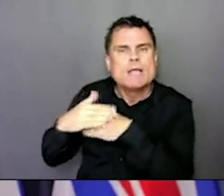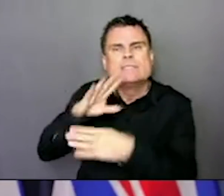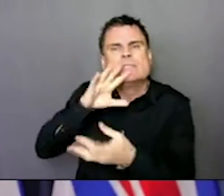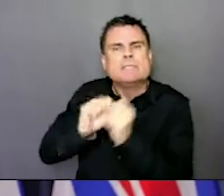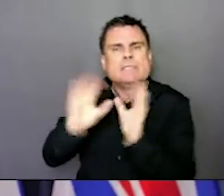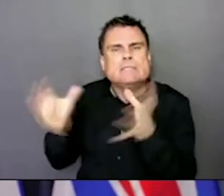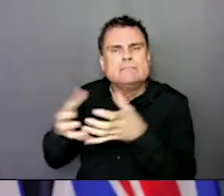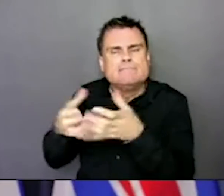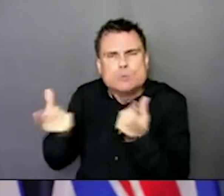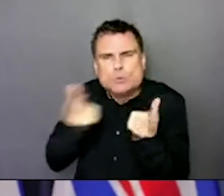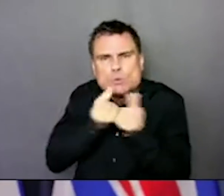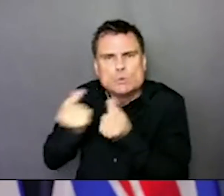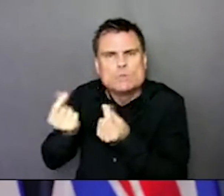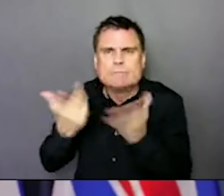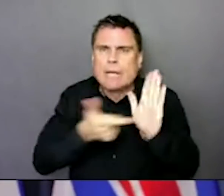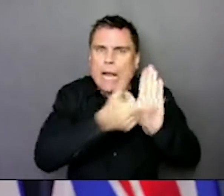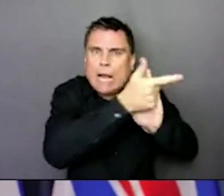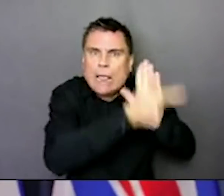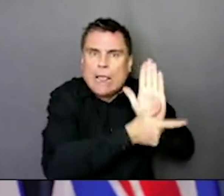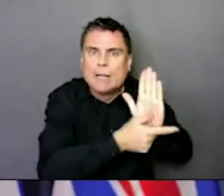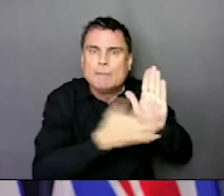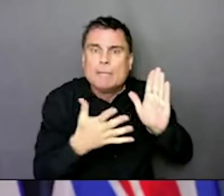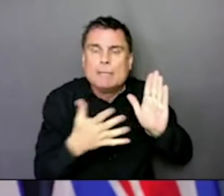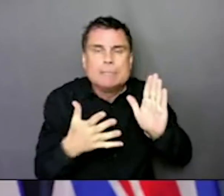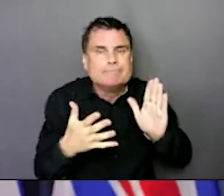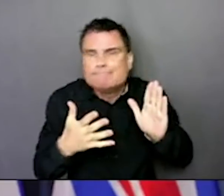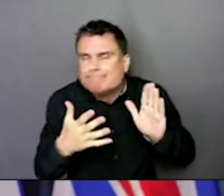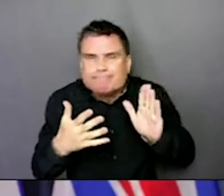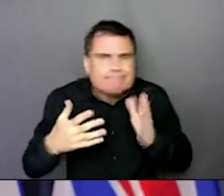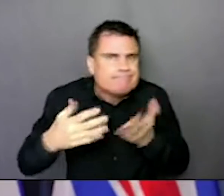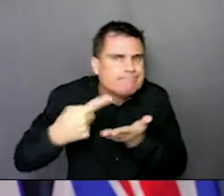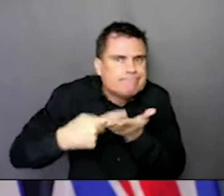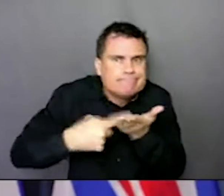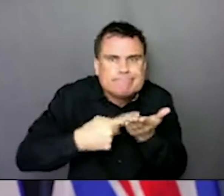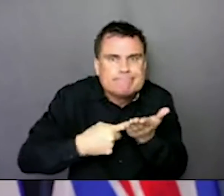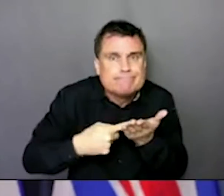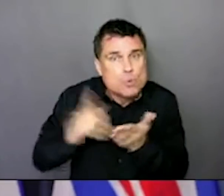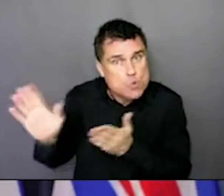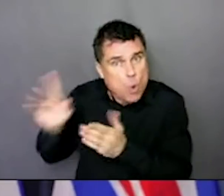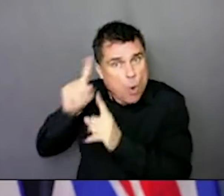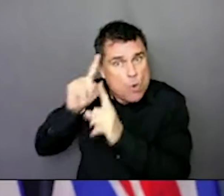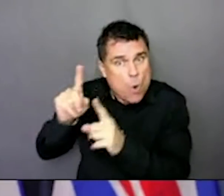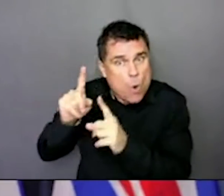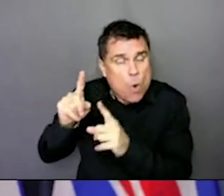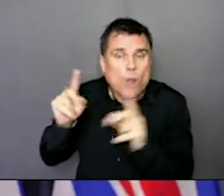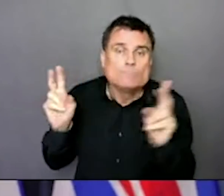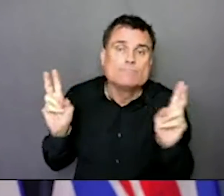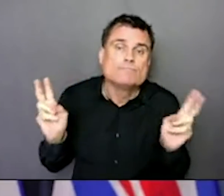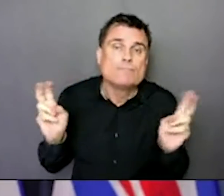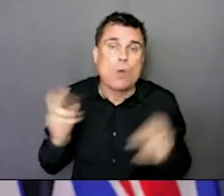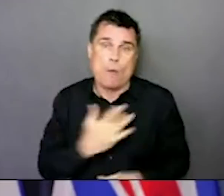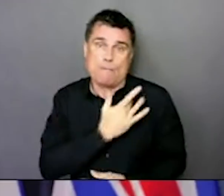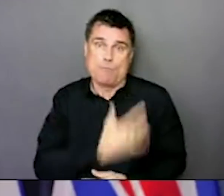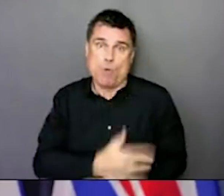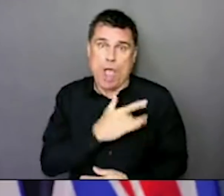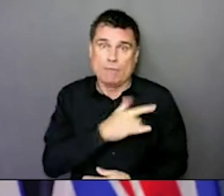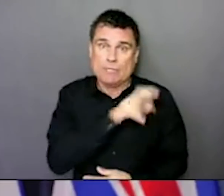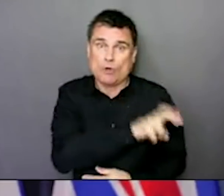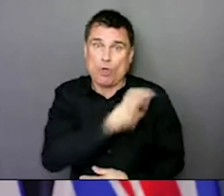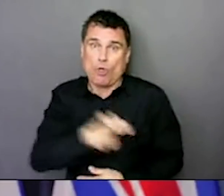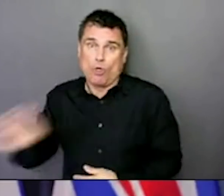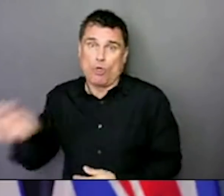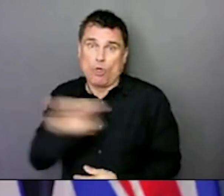you can work with the other premiers to restrict interprovincial travel in some way, or put in some type of travel ban,